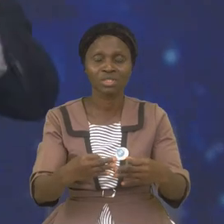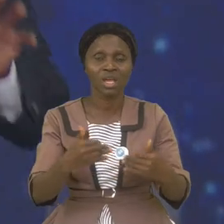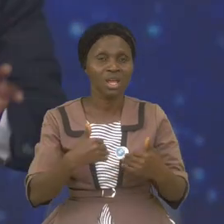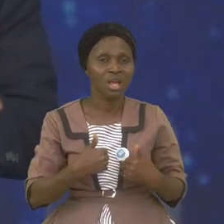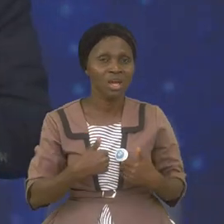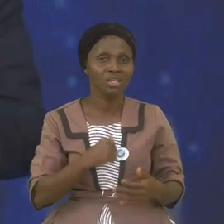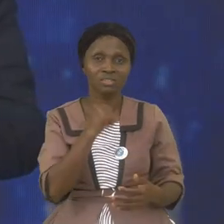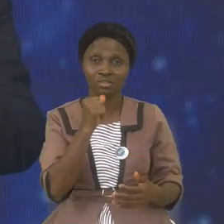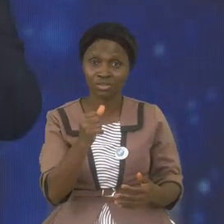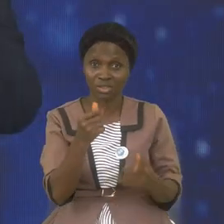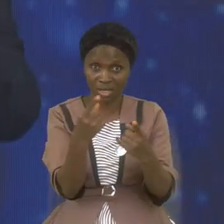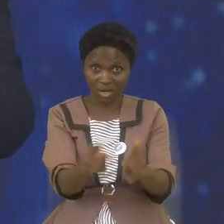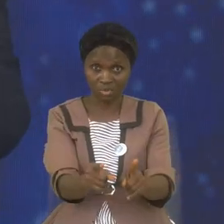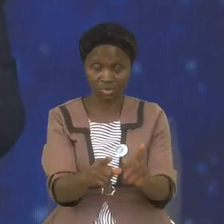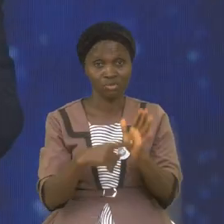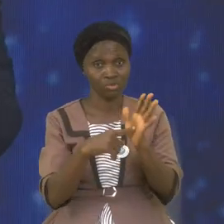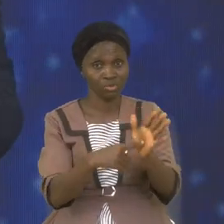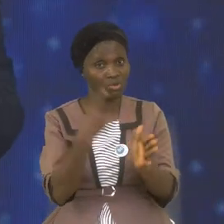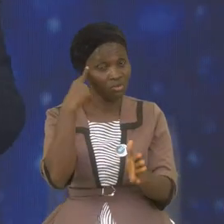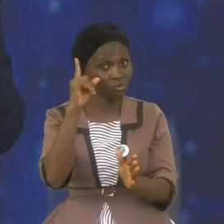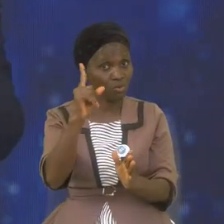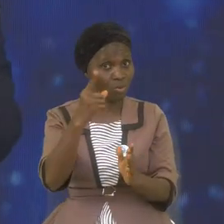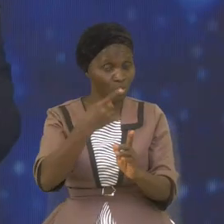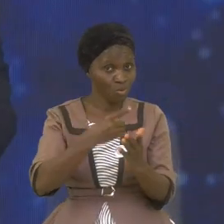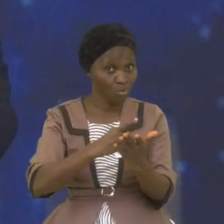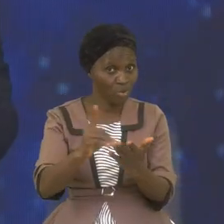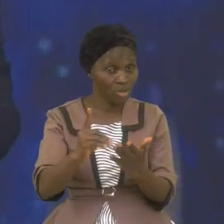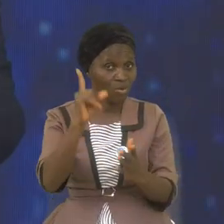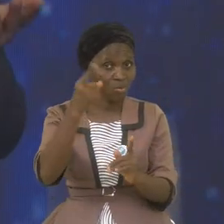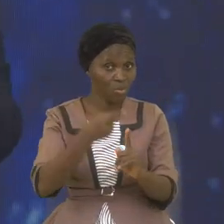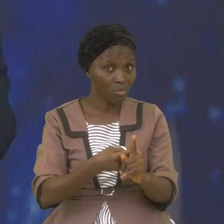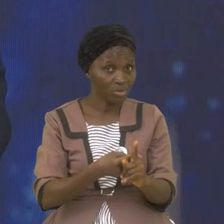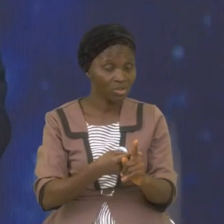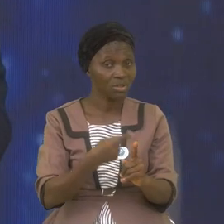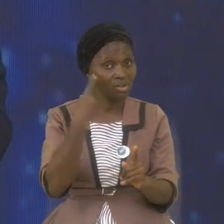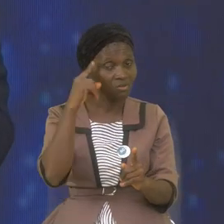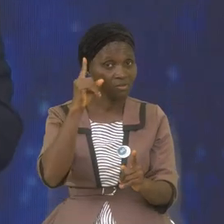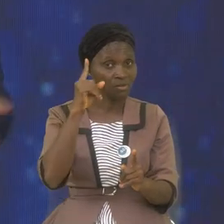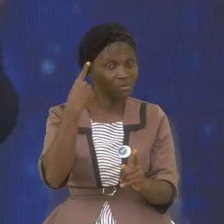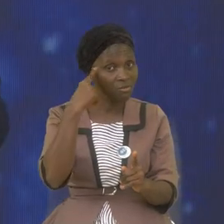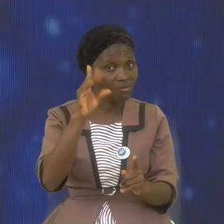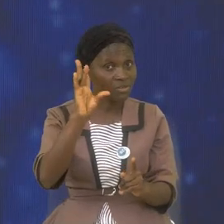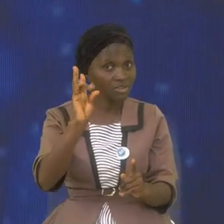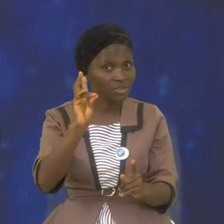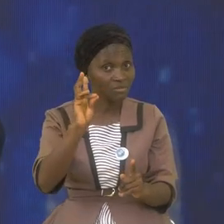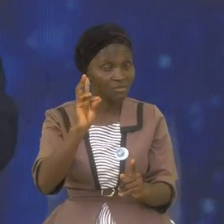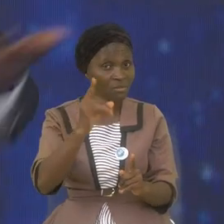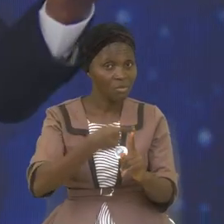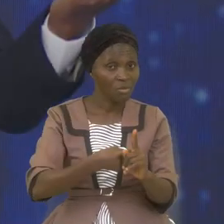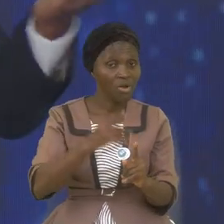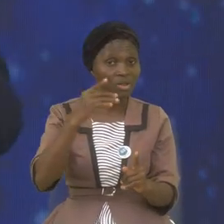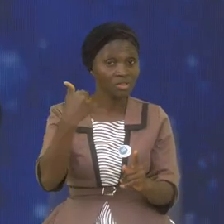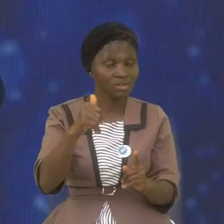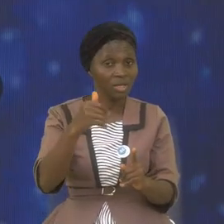been effected for 1 week, for 1 month, for 7 months, for 10 months, for